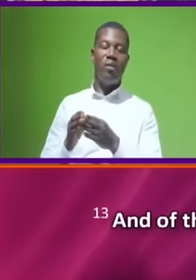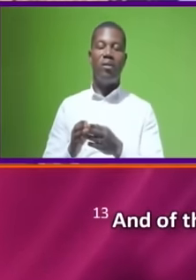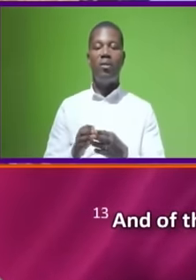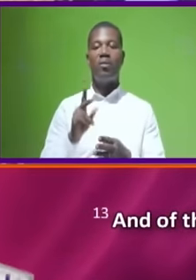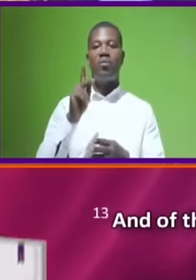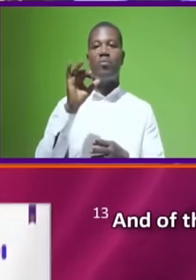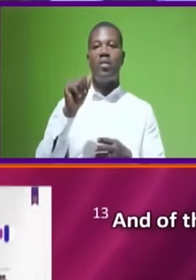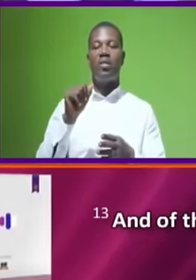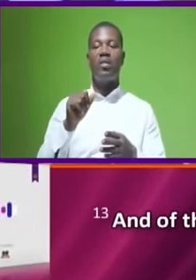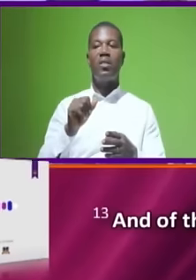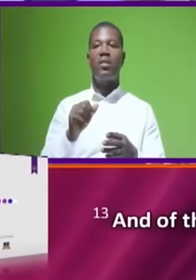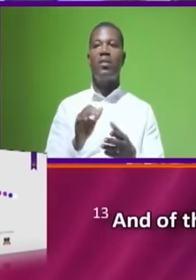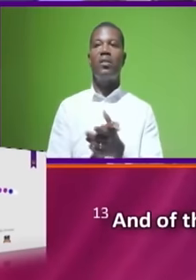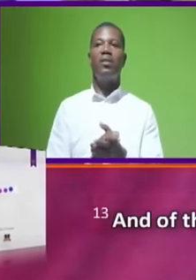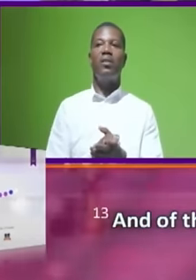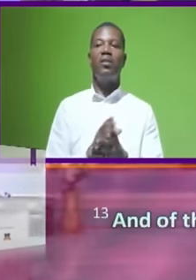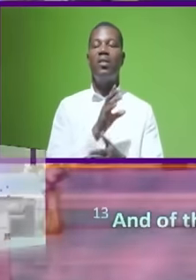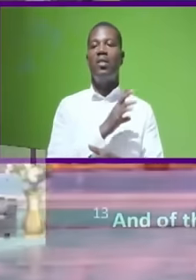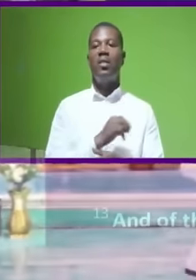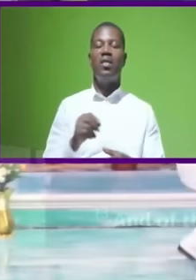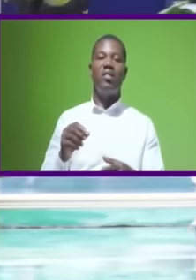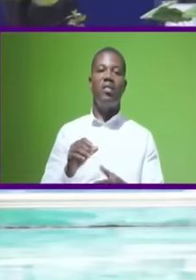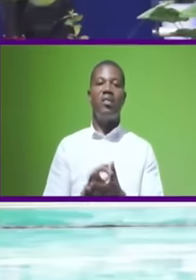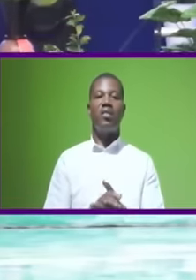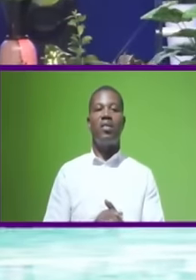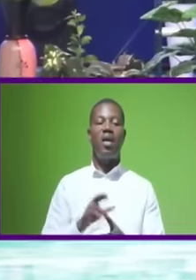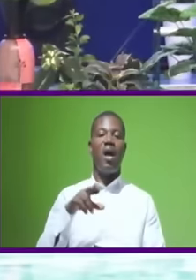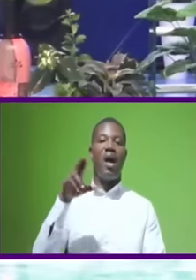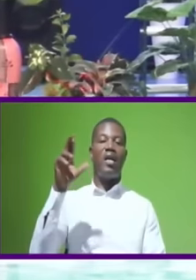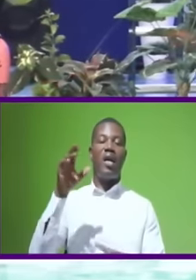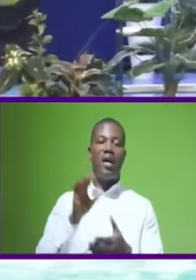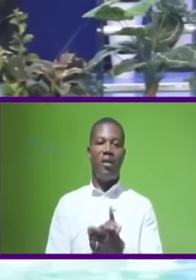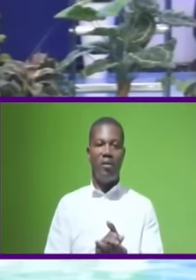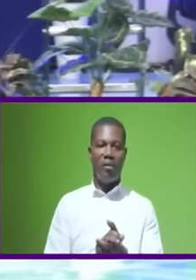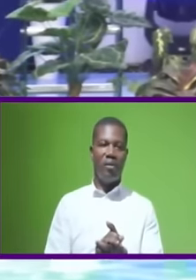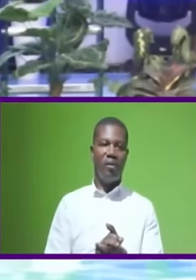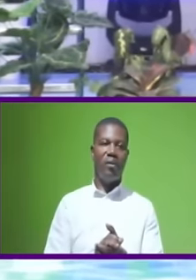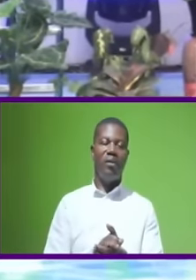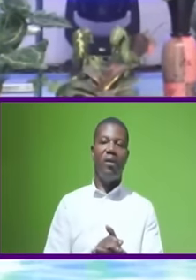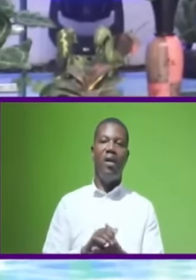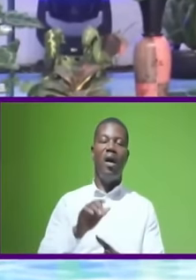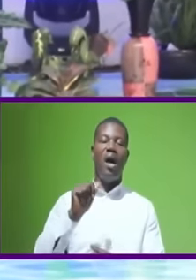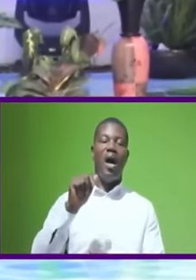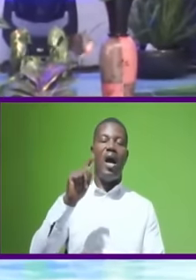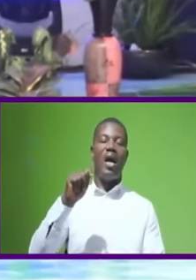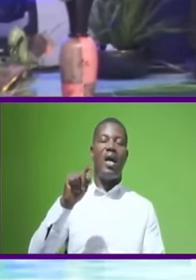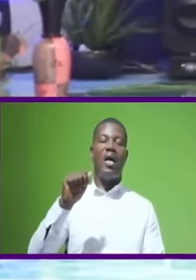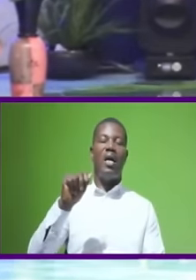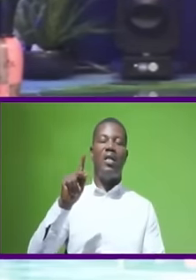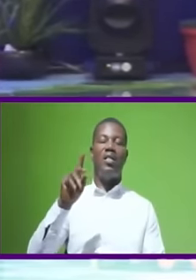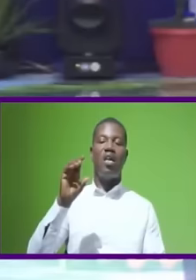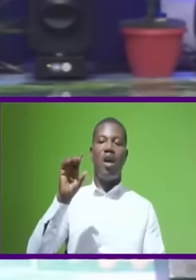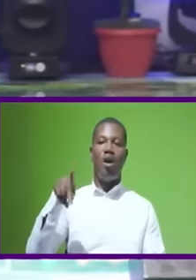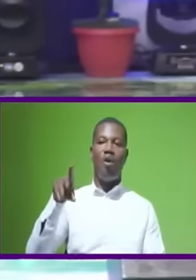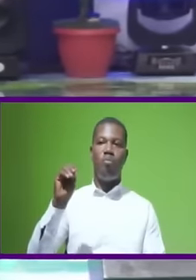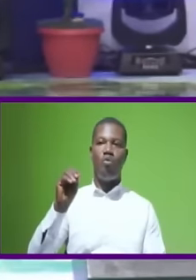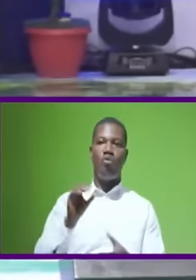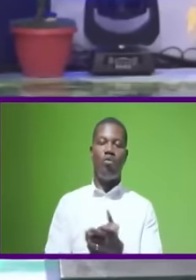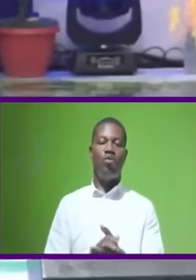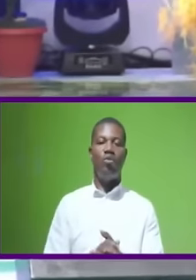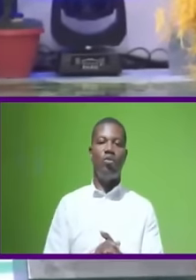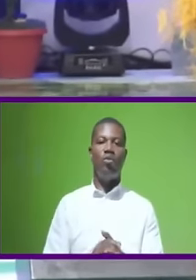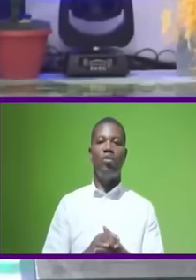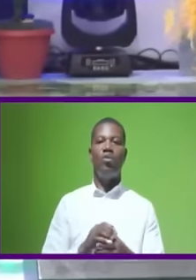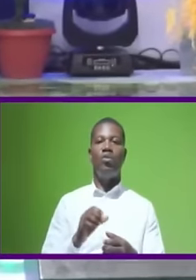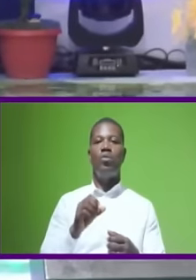So, likewise, we used to meet at Kumasi Kenyase and Pokuasi Katapo. Solomon's porch.